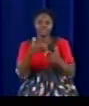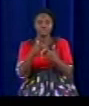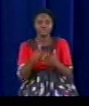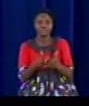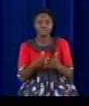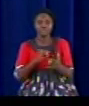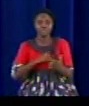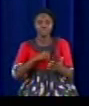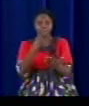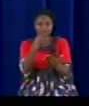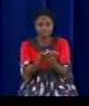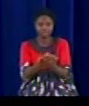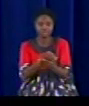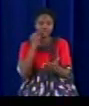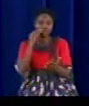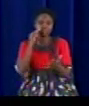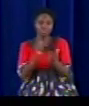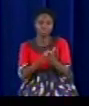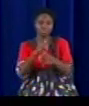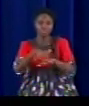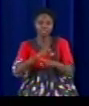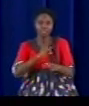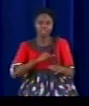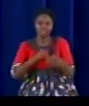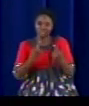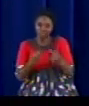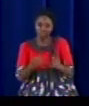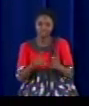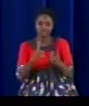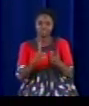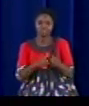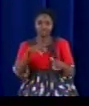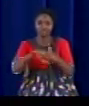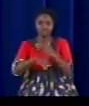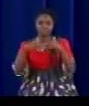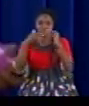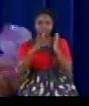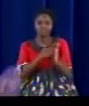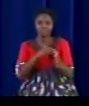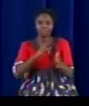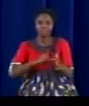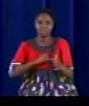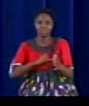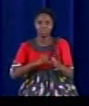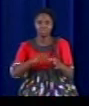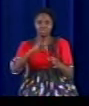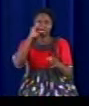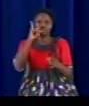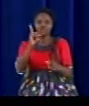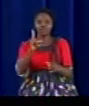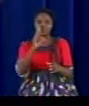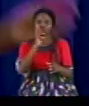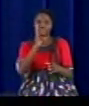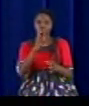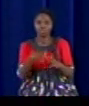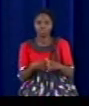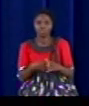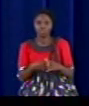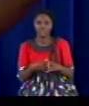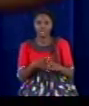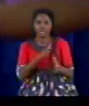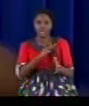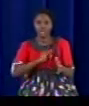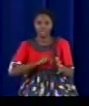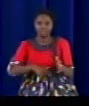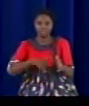home that night, I managed to enter house and I take one pure water. When I finish, I want to ease myself. I